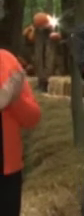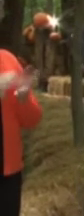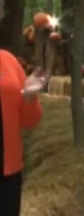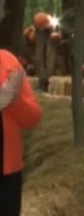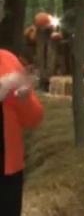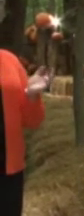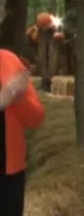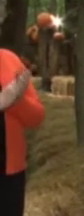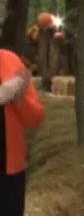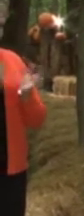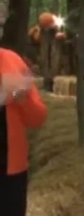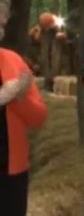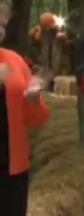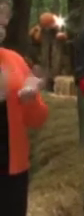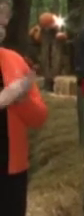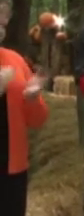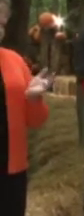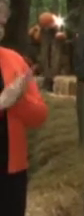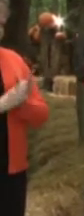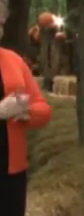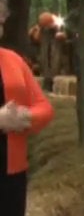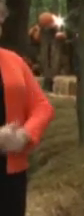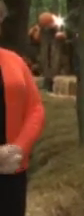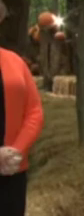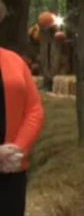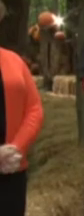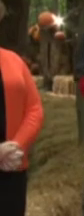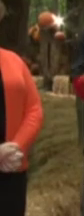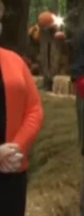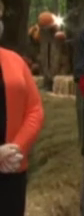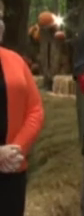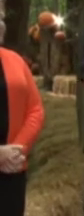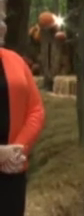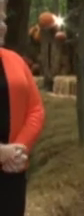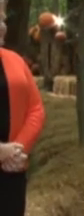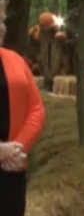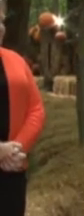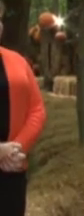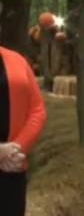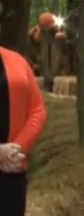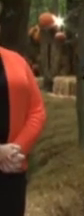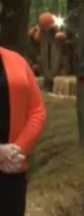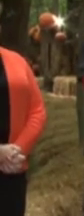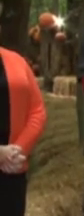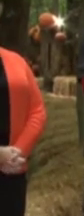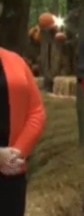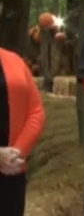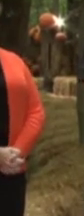all-star player. All right, Marty Storch, thank you. So right now,